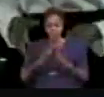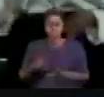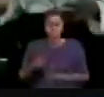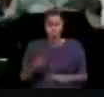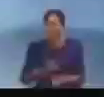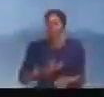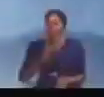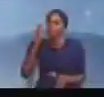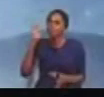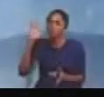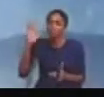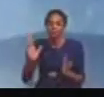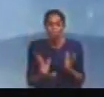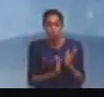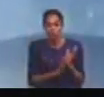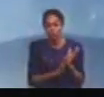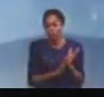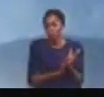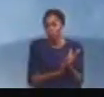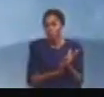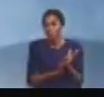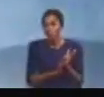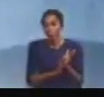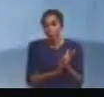out of your praise.